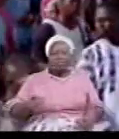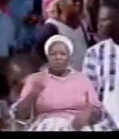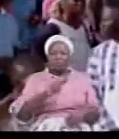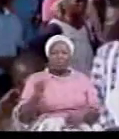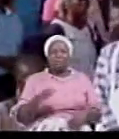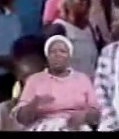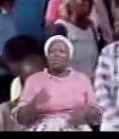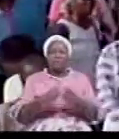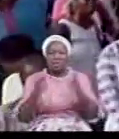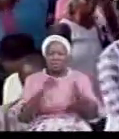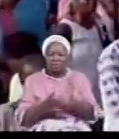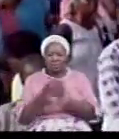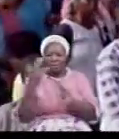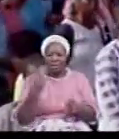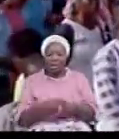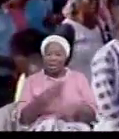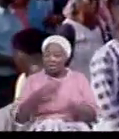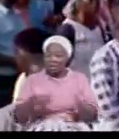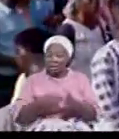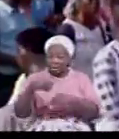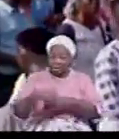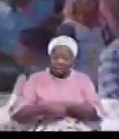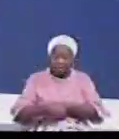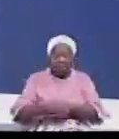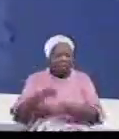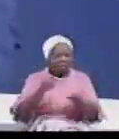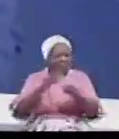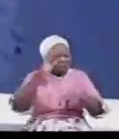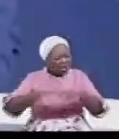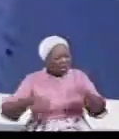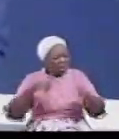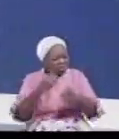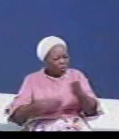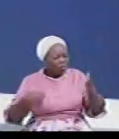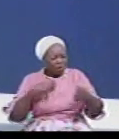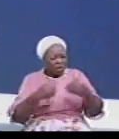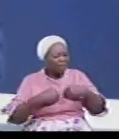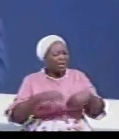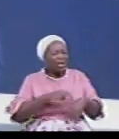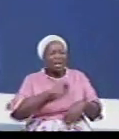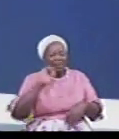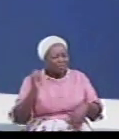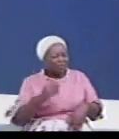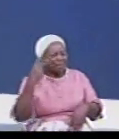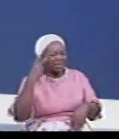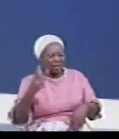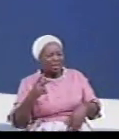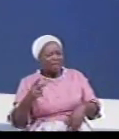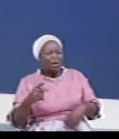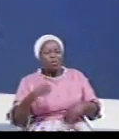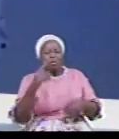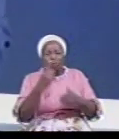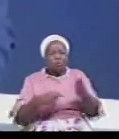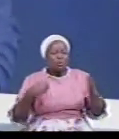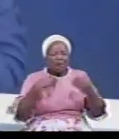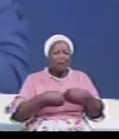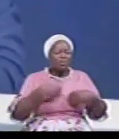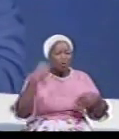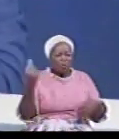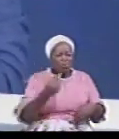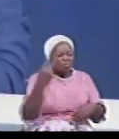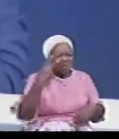And tonight, beyond expectations, the Lord will use him. The Lord will use